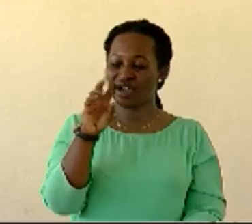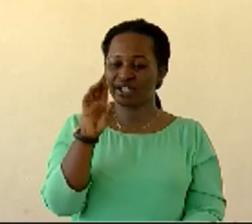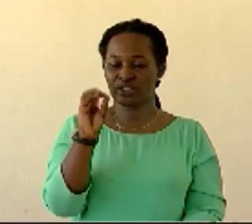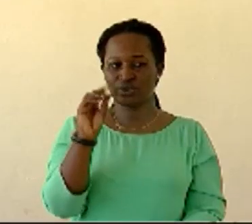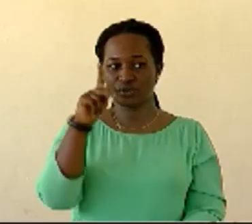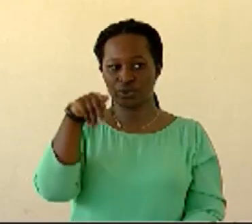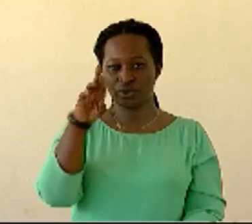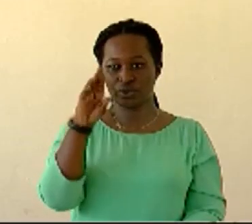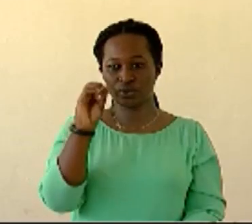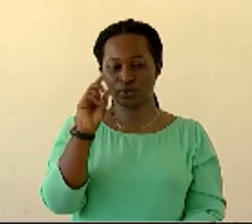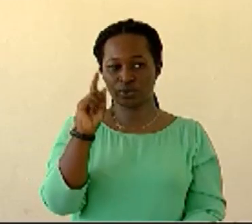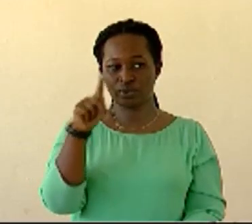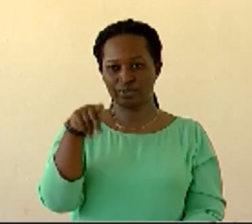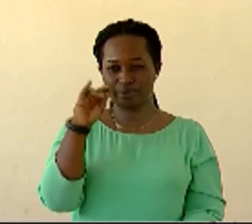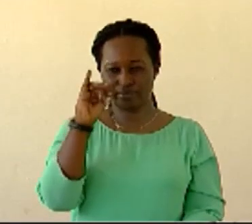hydrotropism.